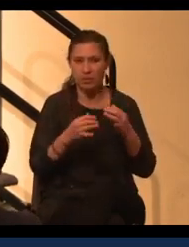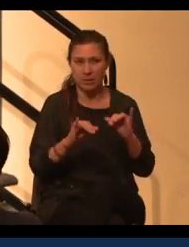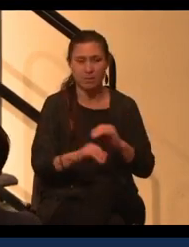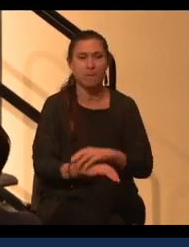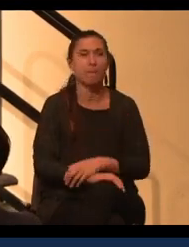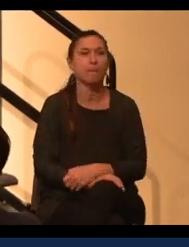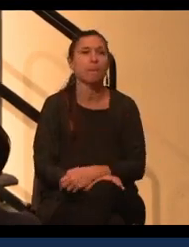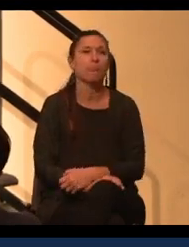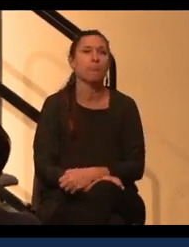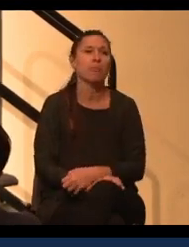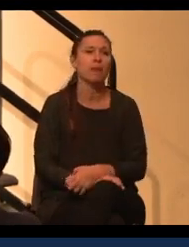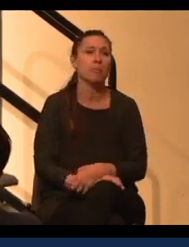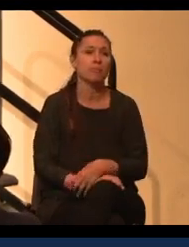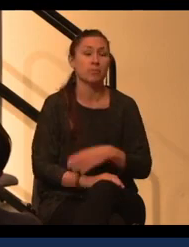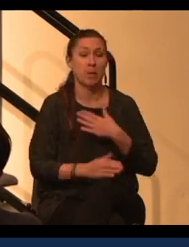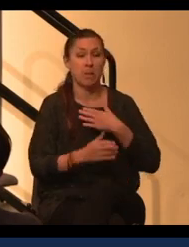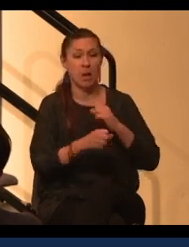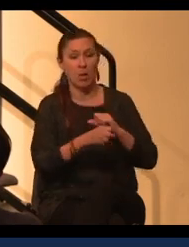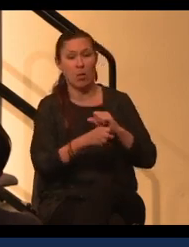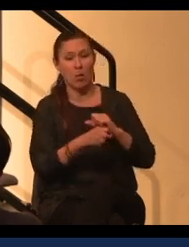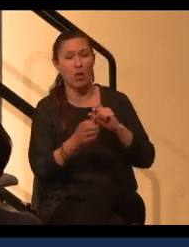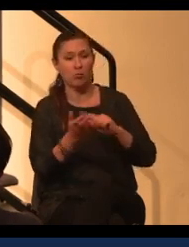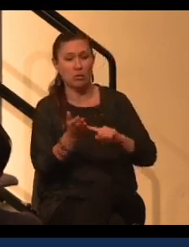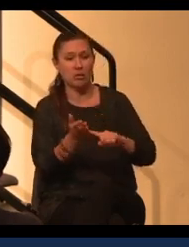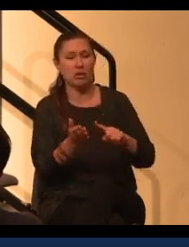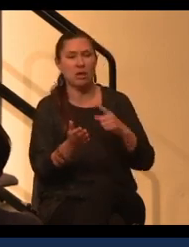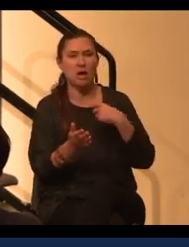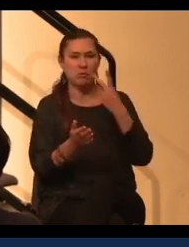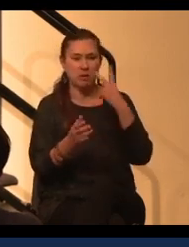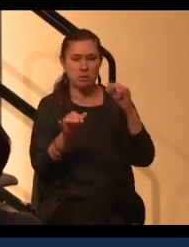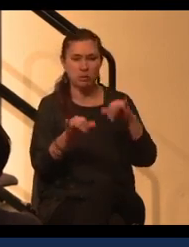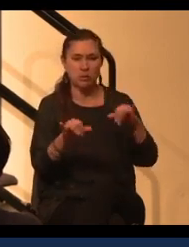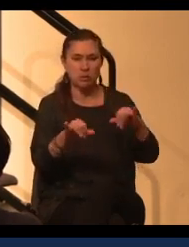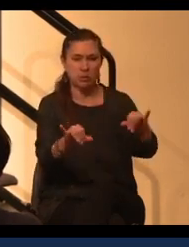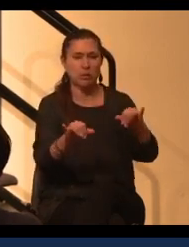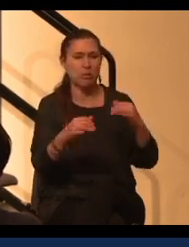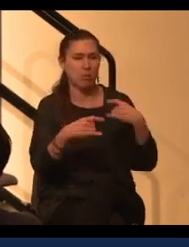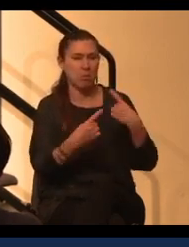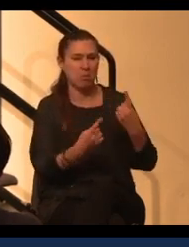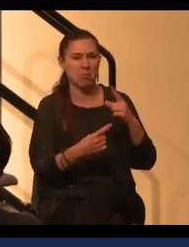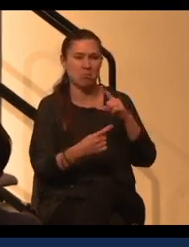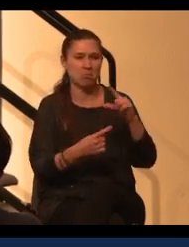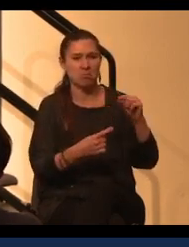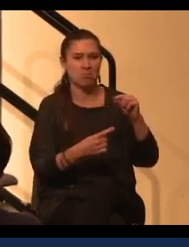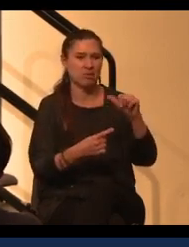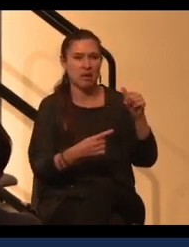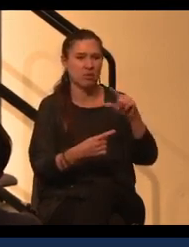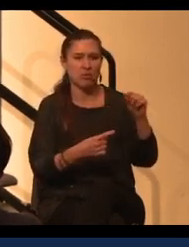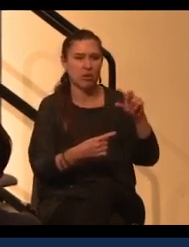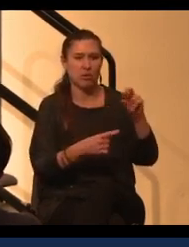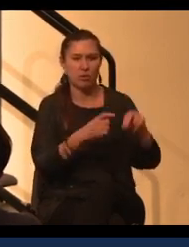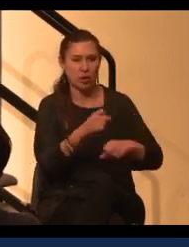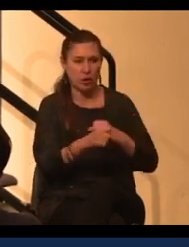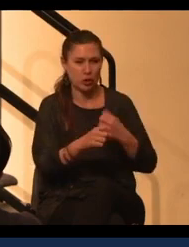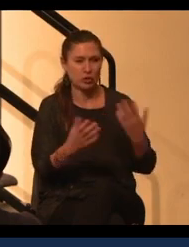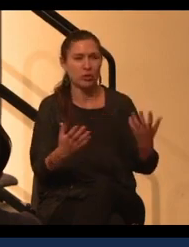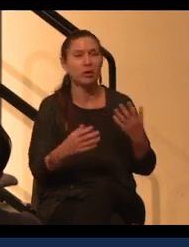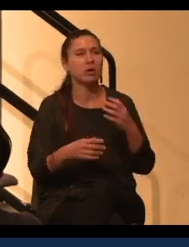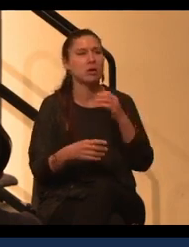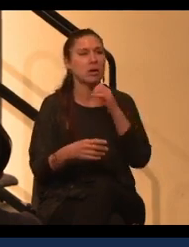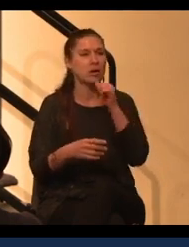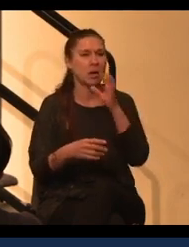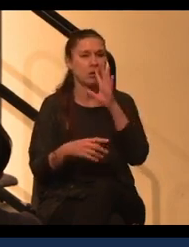I've noticed a consistent pattern in my decades of doing this, and that is that I'm not really talking about those